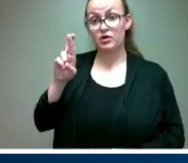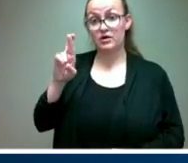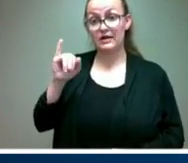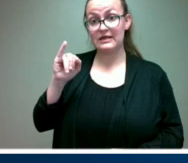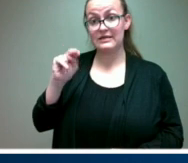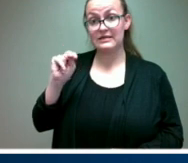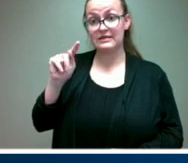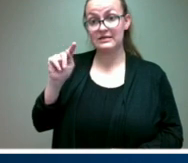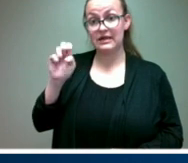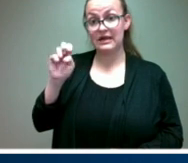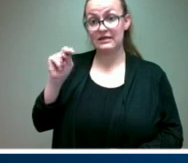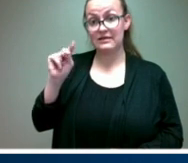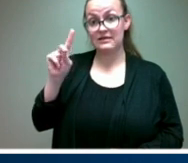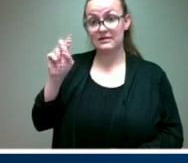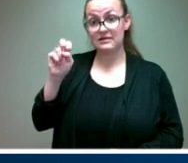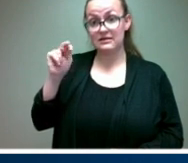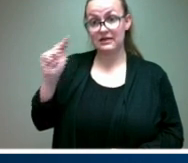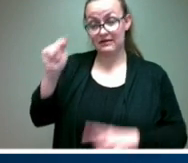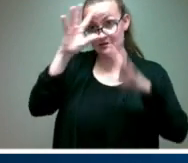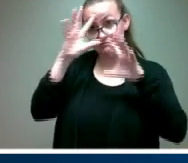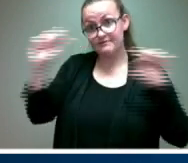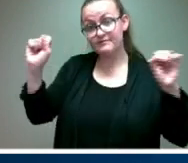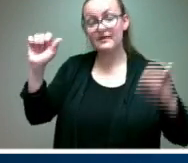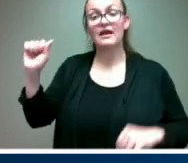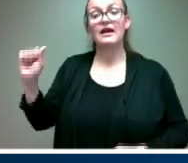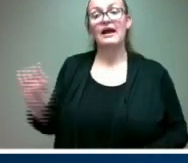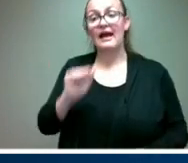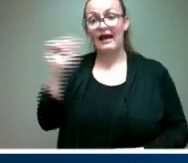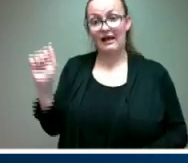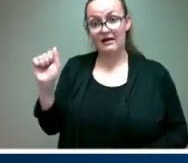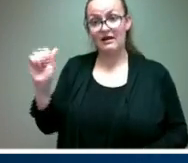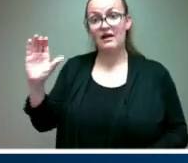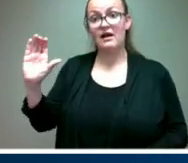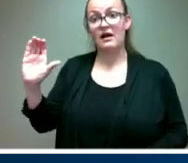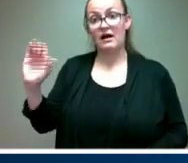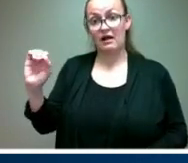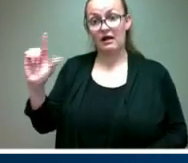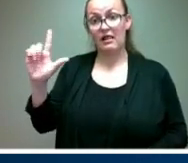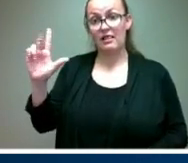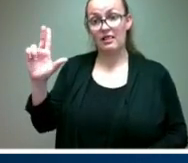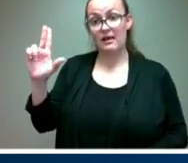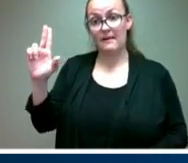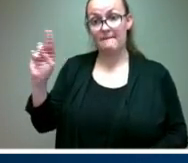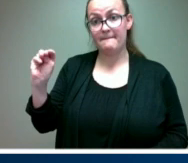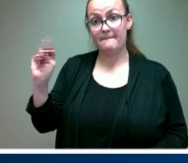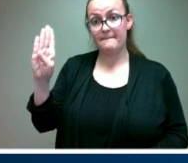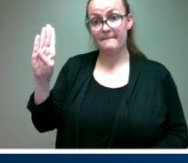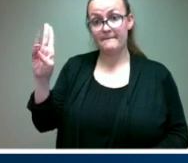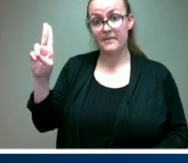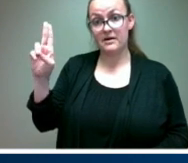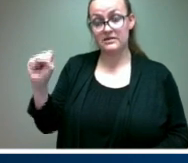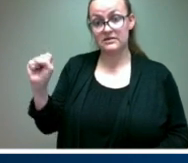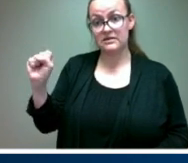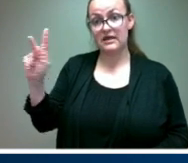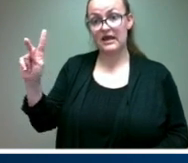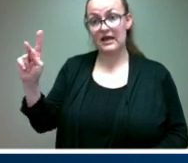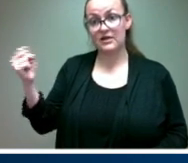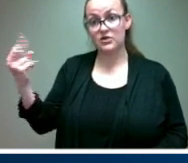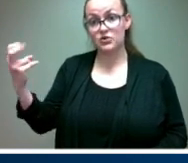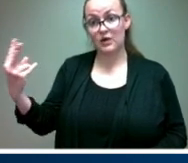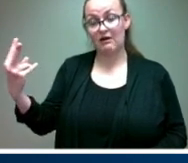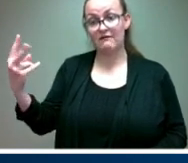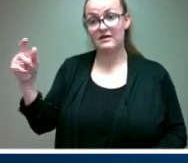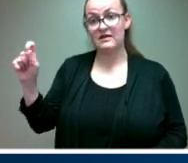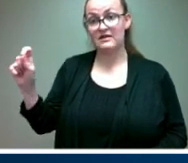superintendent@columbus.k12.oh.us. And send those questions, and our team will work to get those just answers to you. So thank